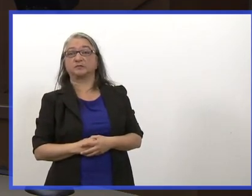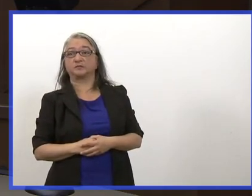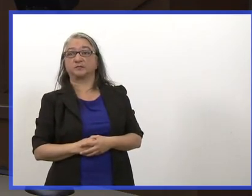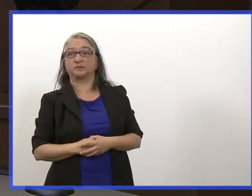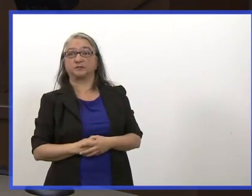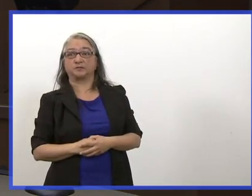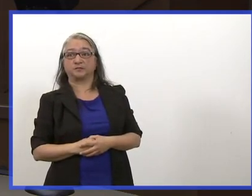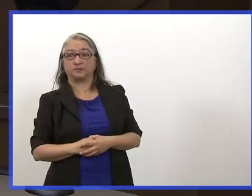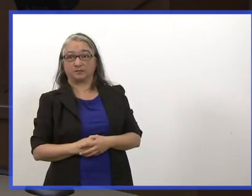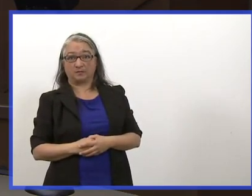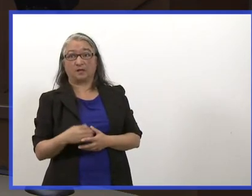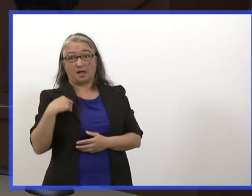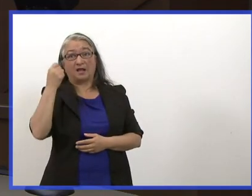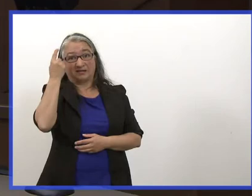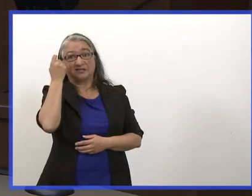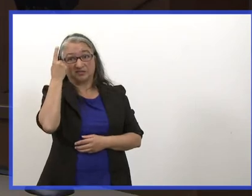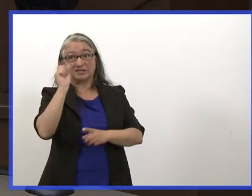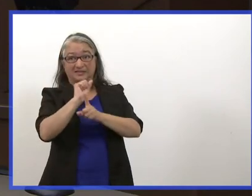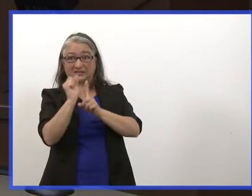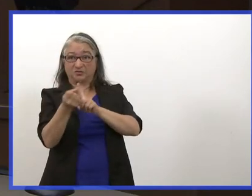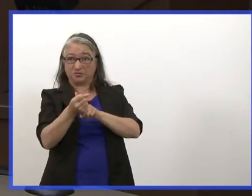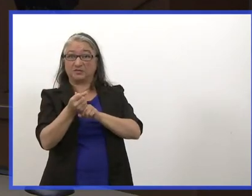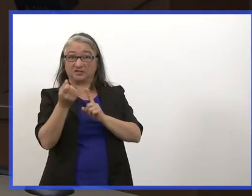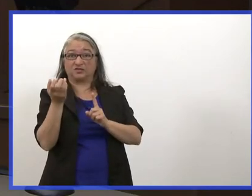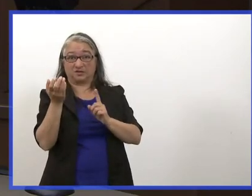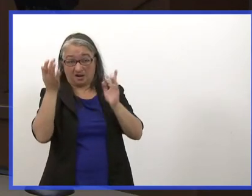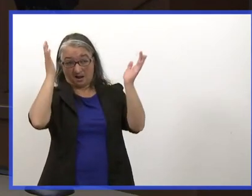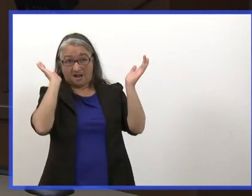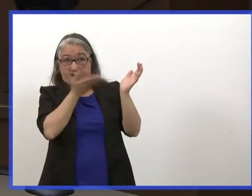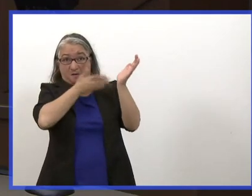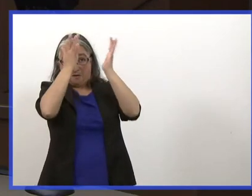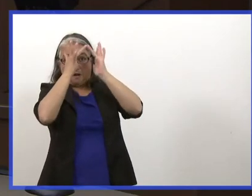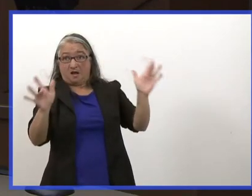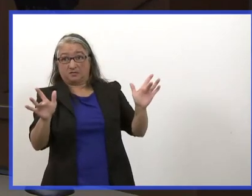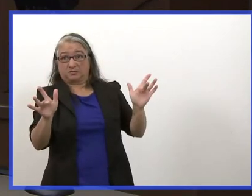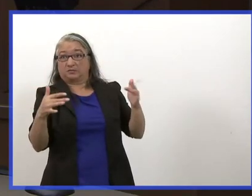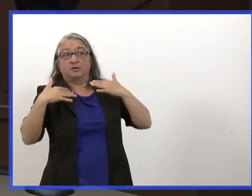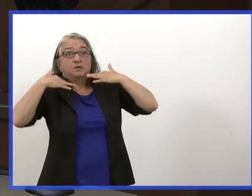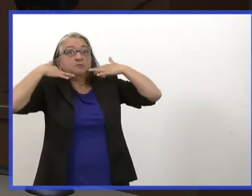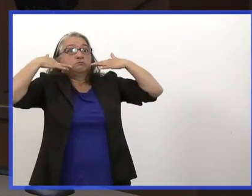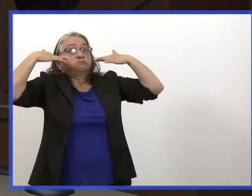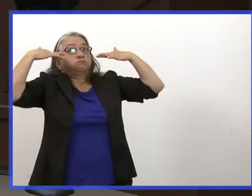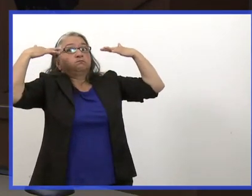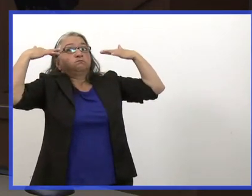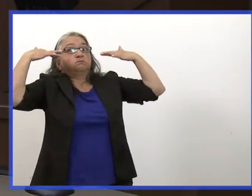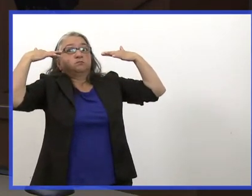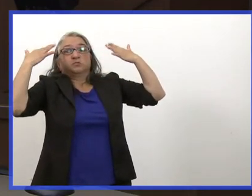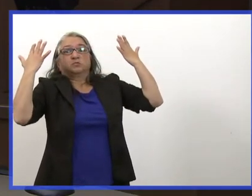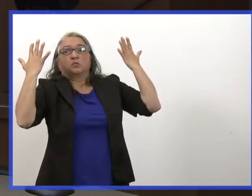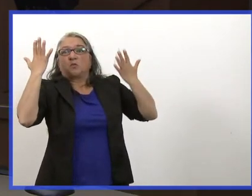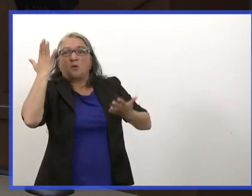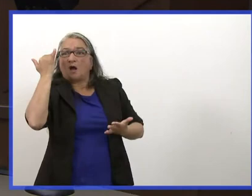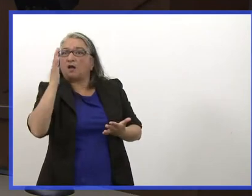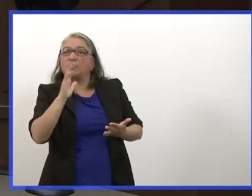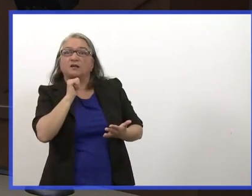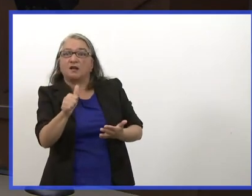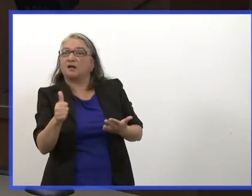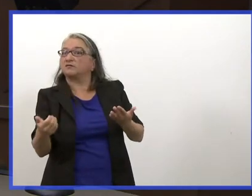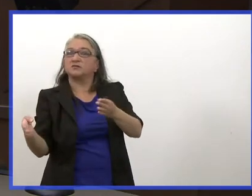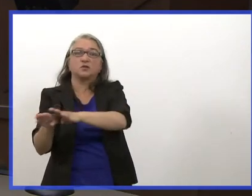now, why not close non-essential retail for a few weeks to get us through this